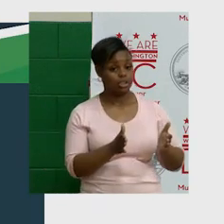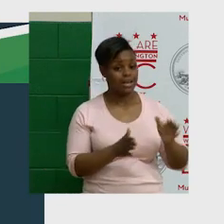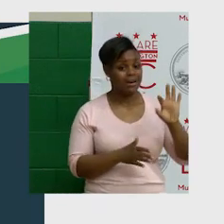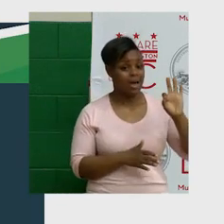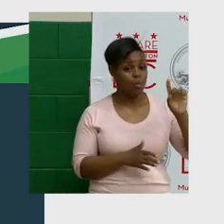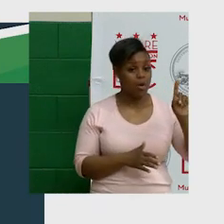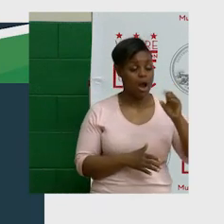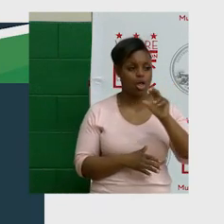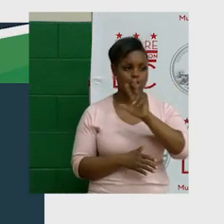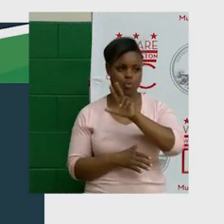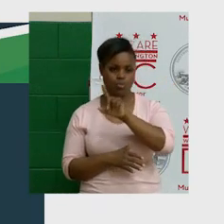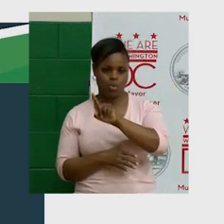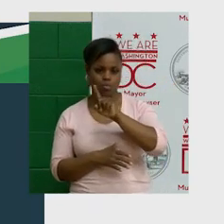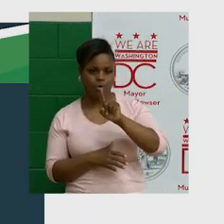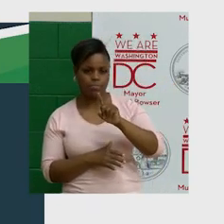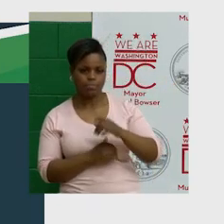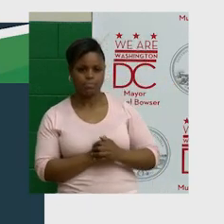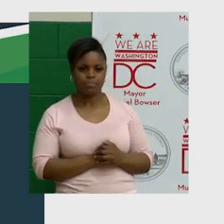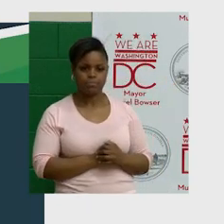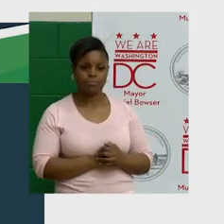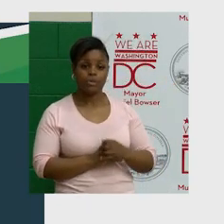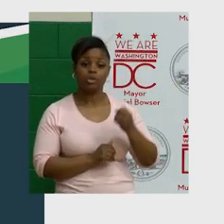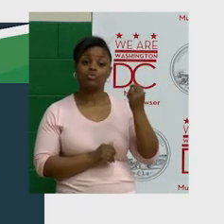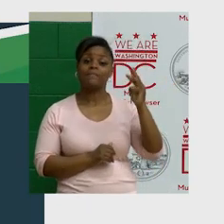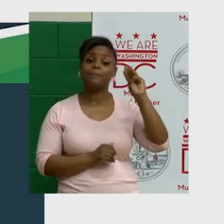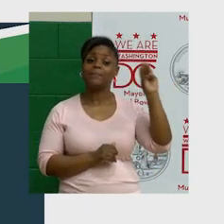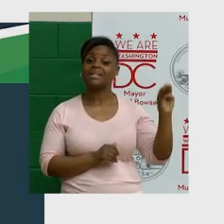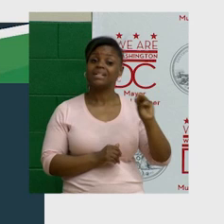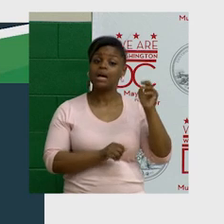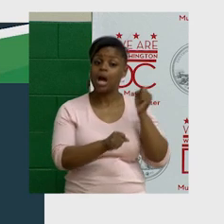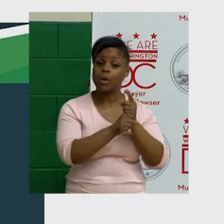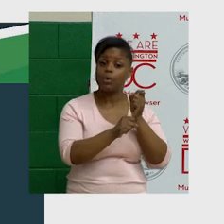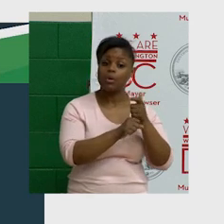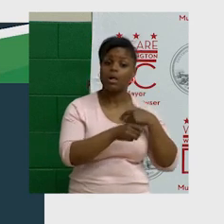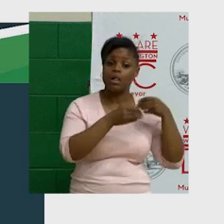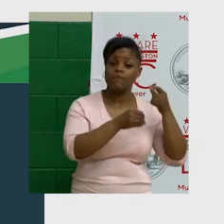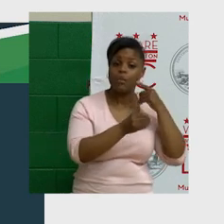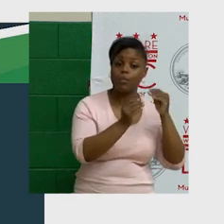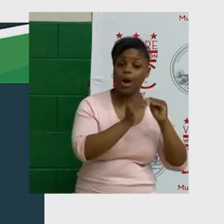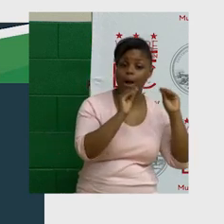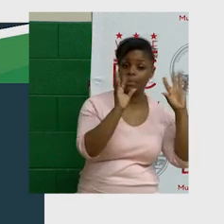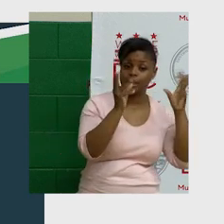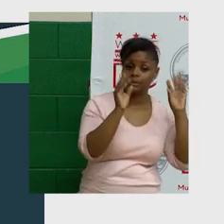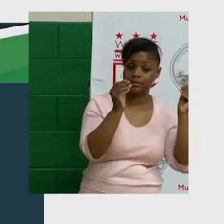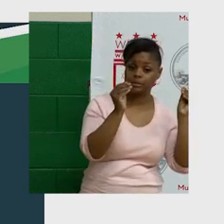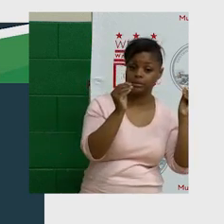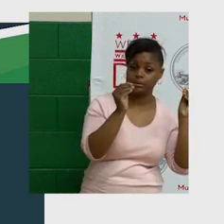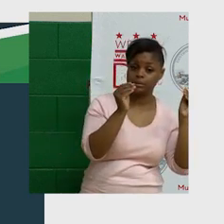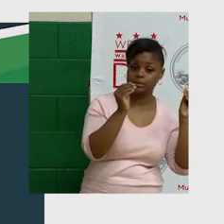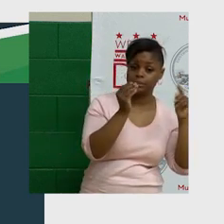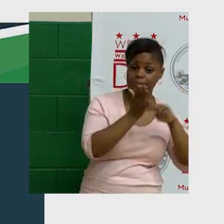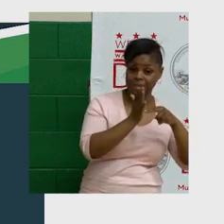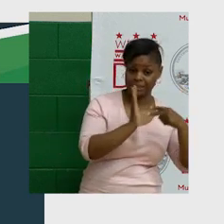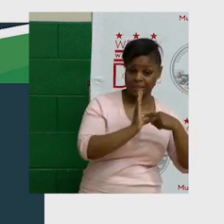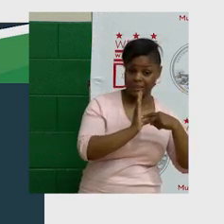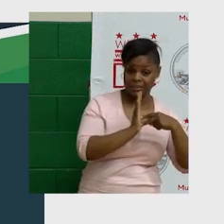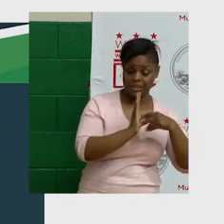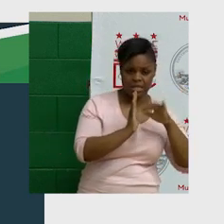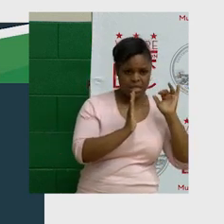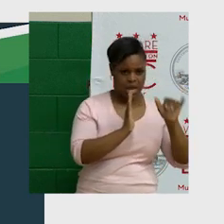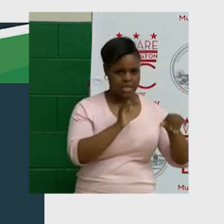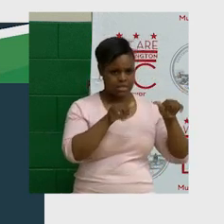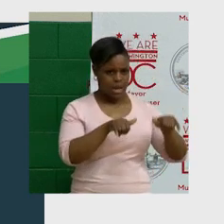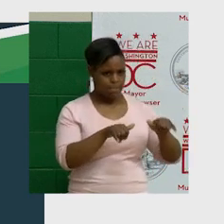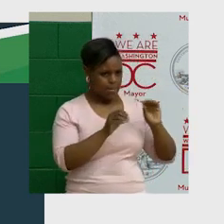and 311. We have $12 million annually that we spend on more ambulances, so we put out the same number every day for 15 years.